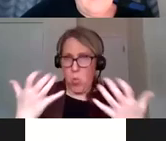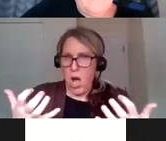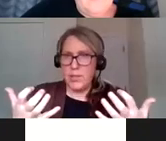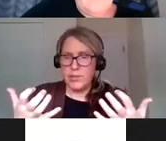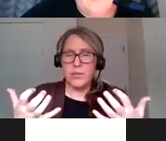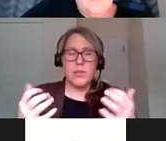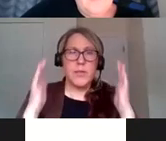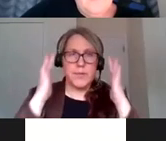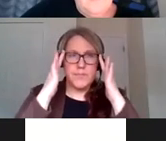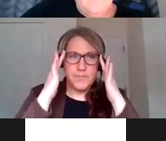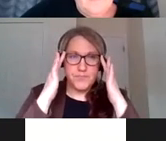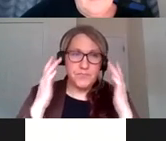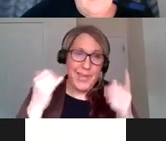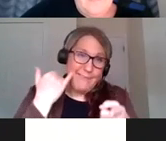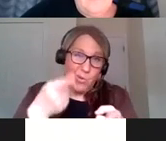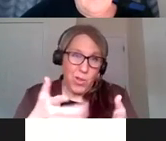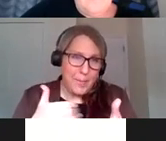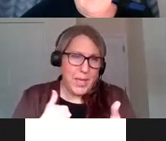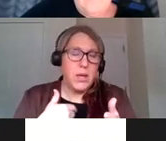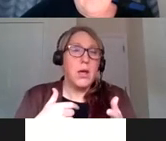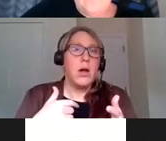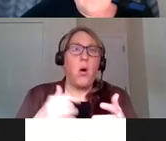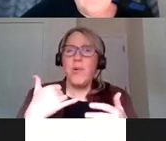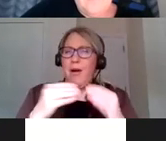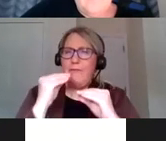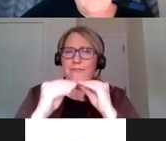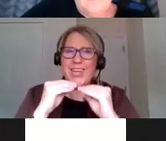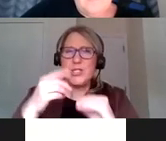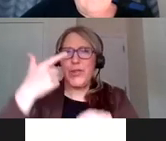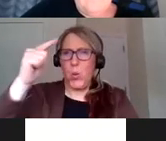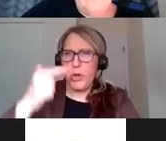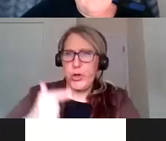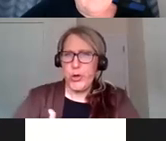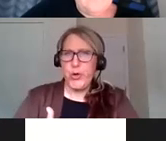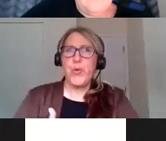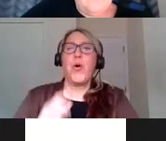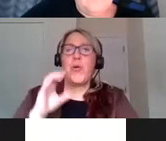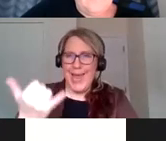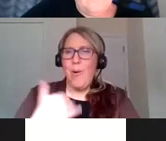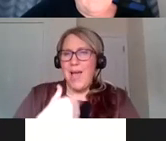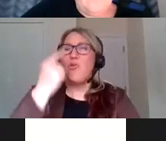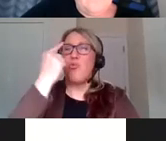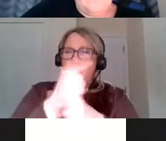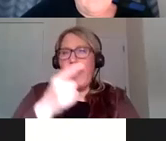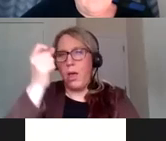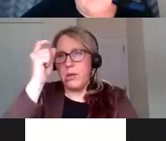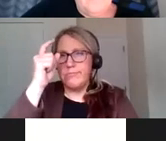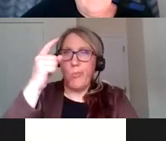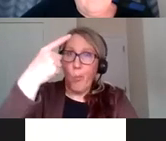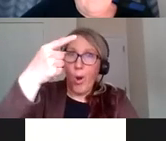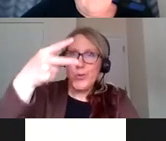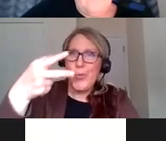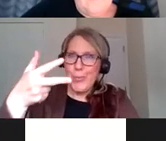drag it down if it lets me. And now I can correct that order. So now I have the logical order here of 1, 2,